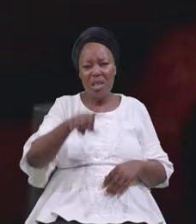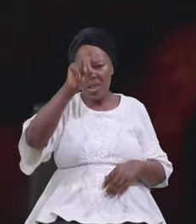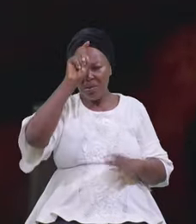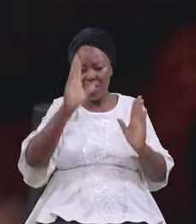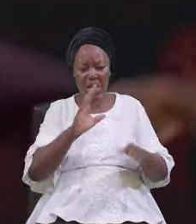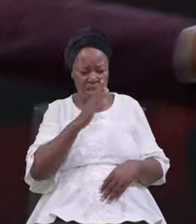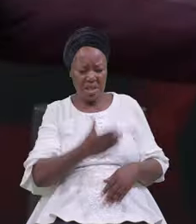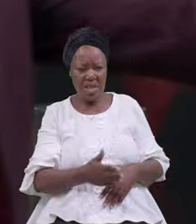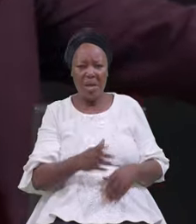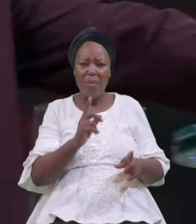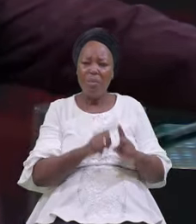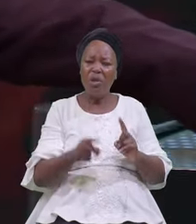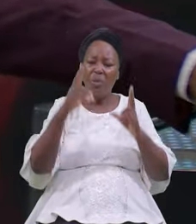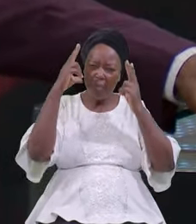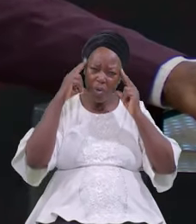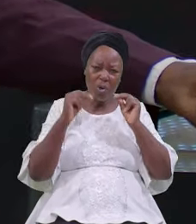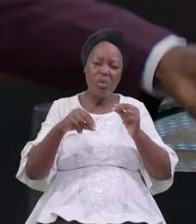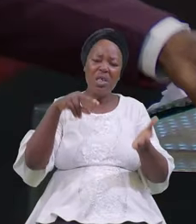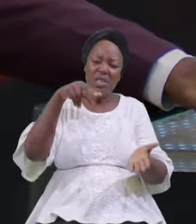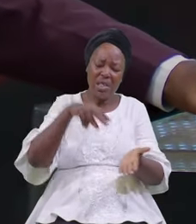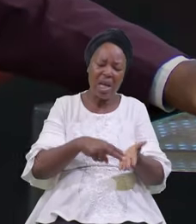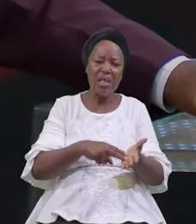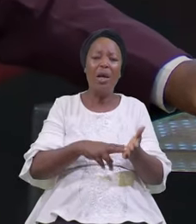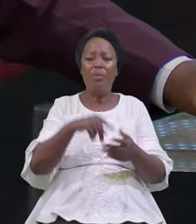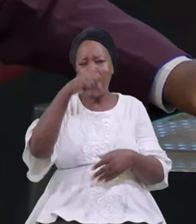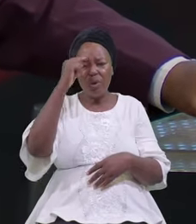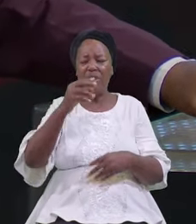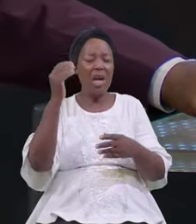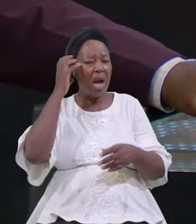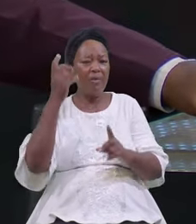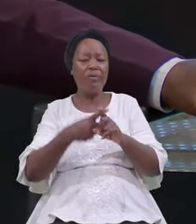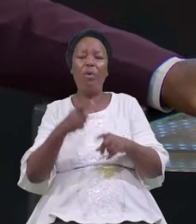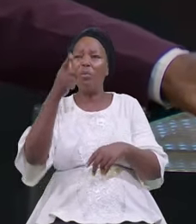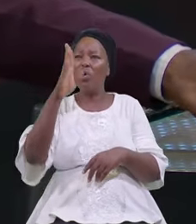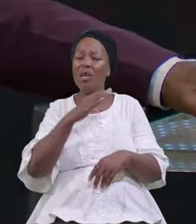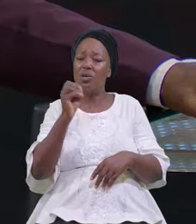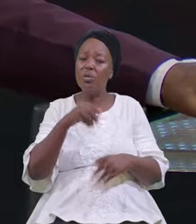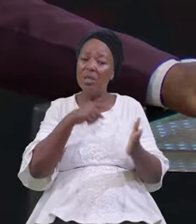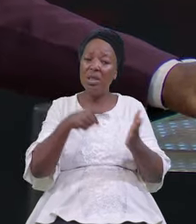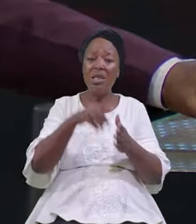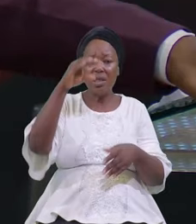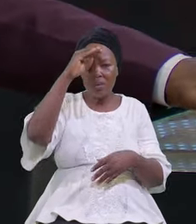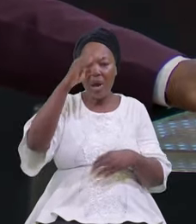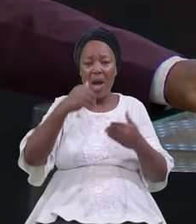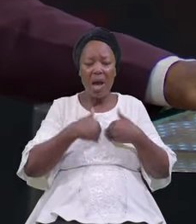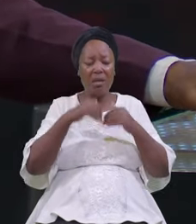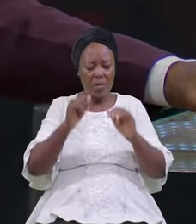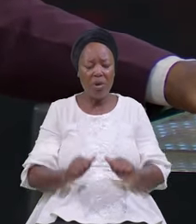did not hear God. But Moses heard from God. And so this man had